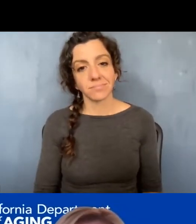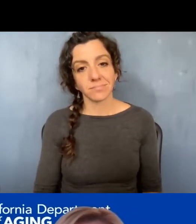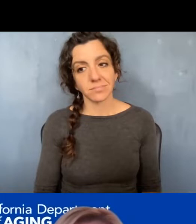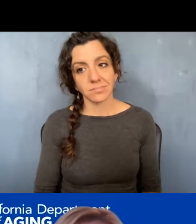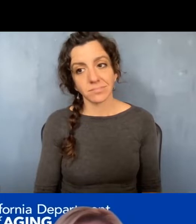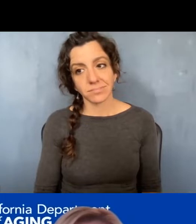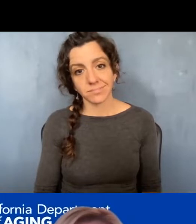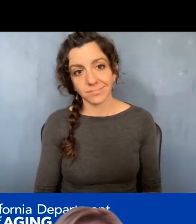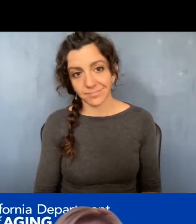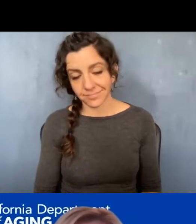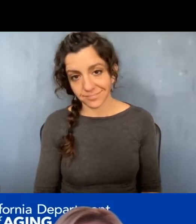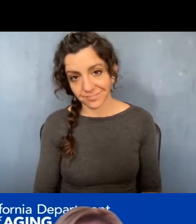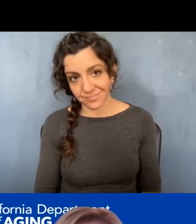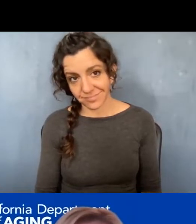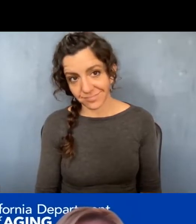Next slide, please.